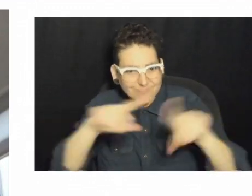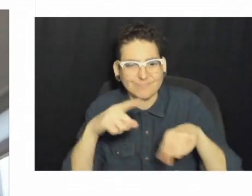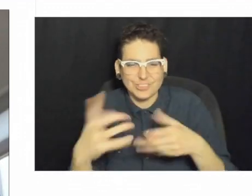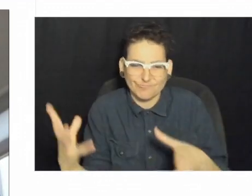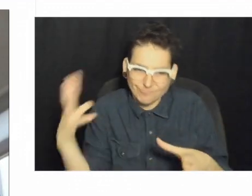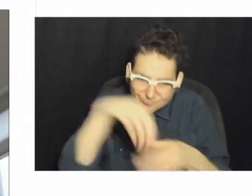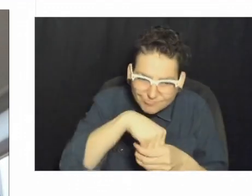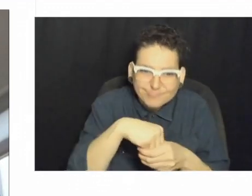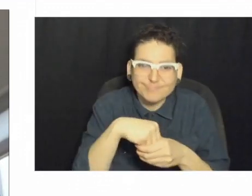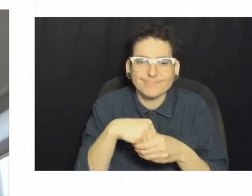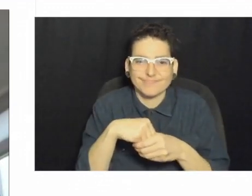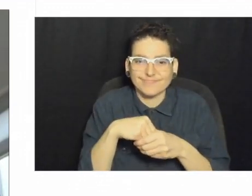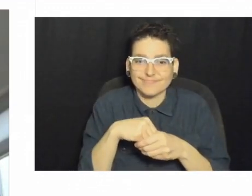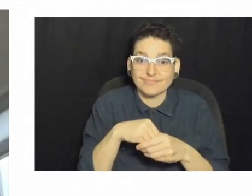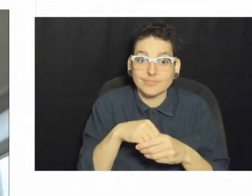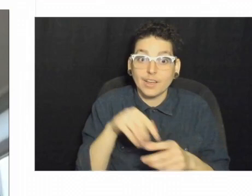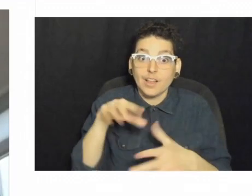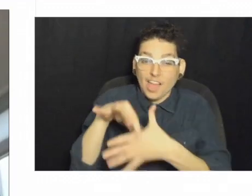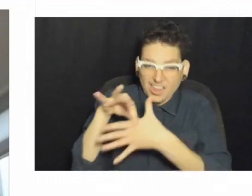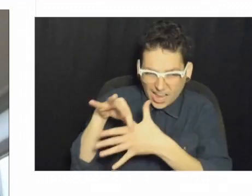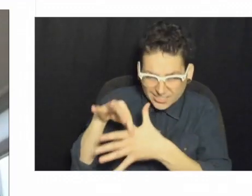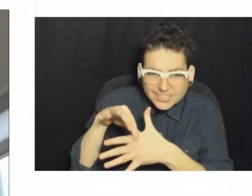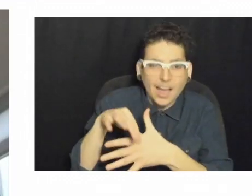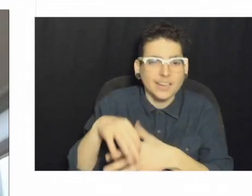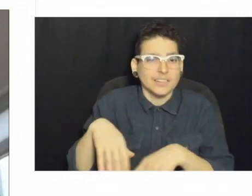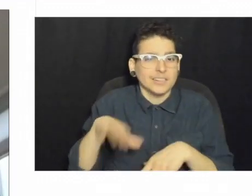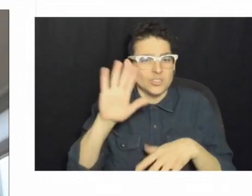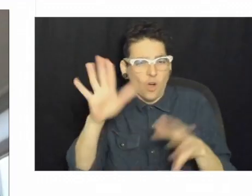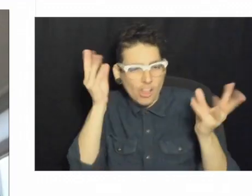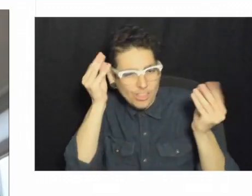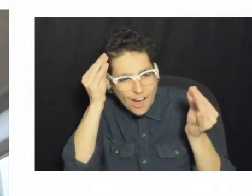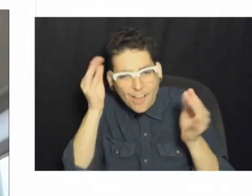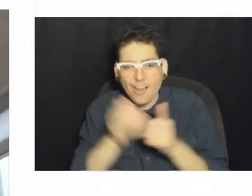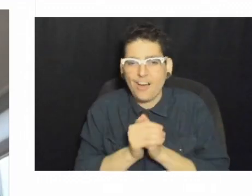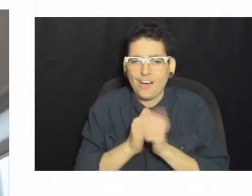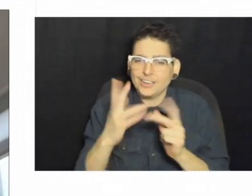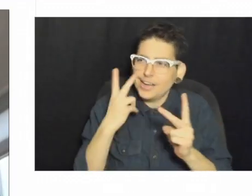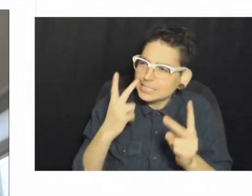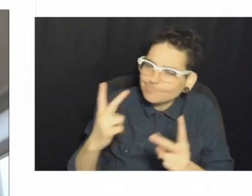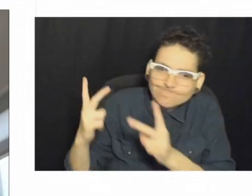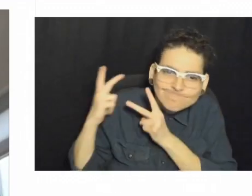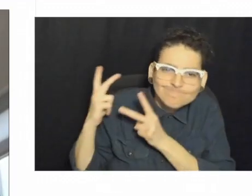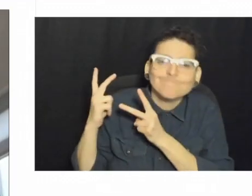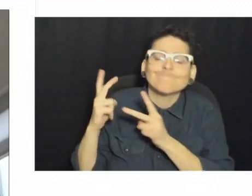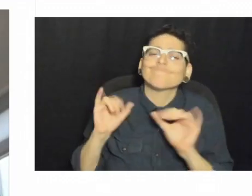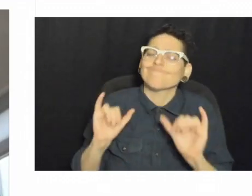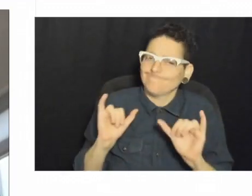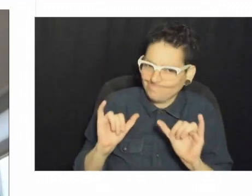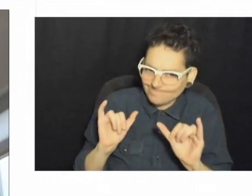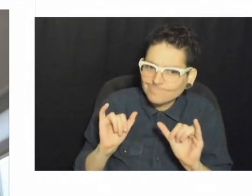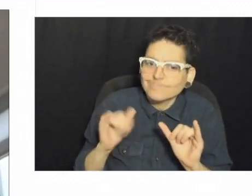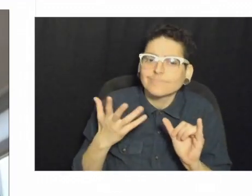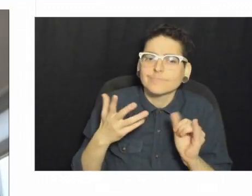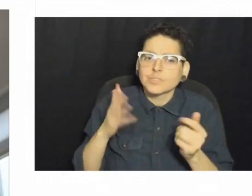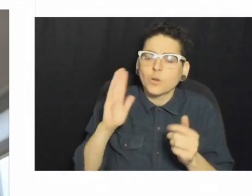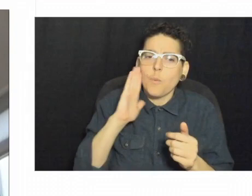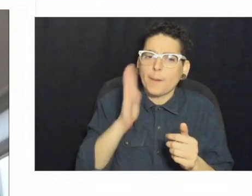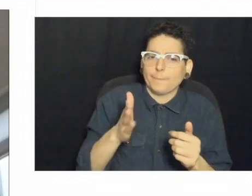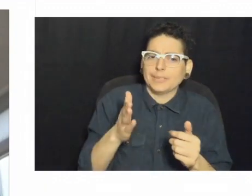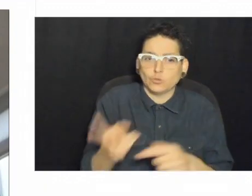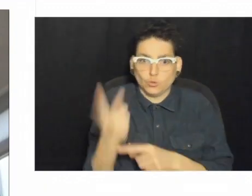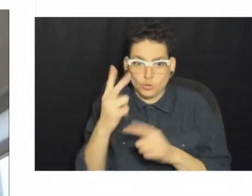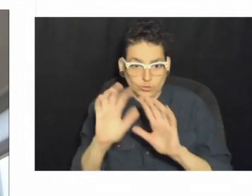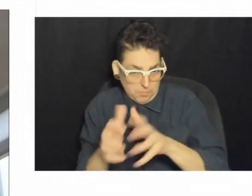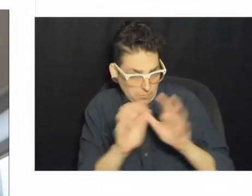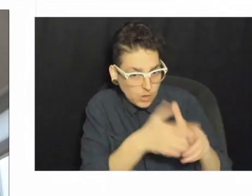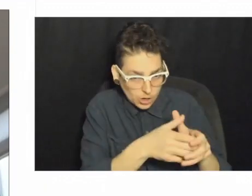reflections. The session is going to be divided into two parts. We're going to start with some reflections on the workshop,